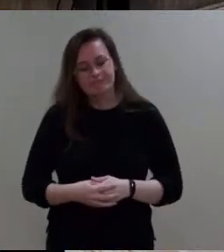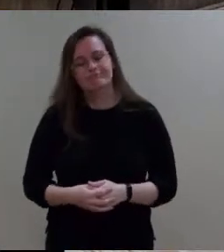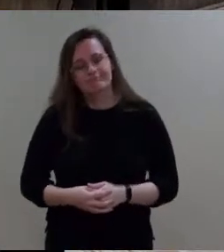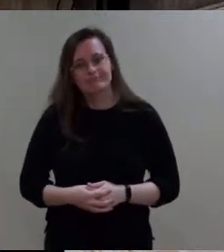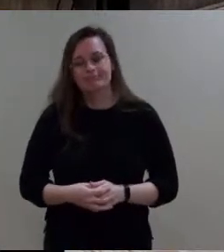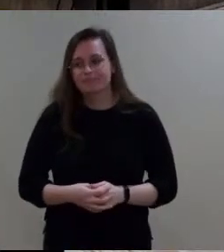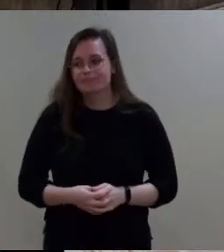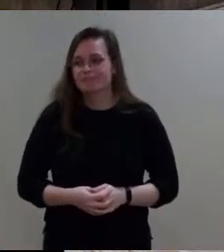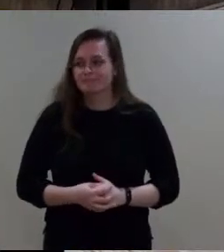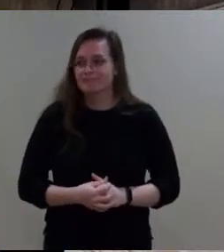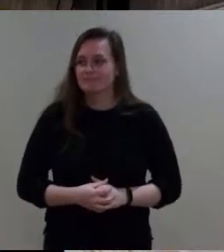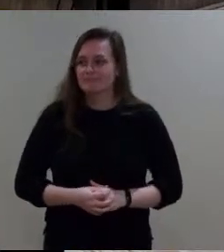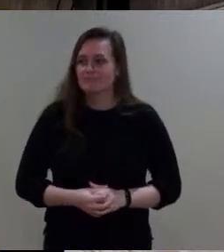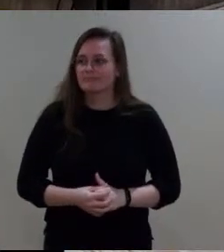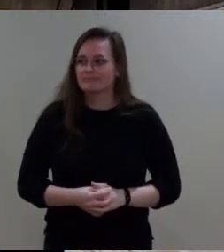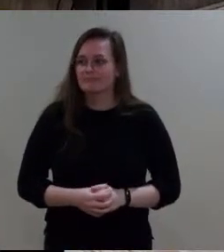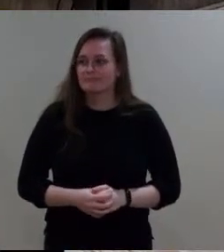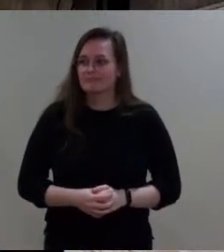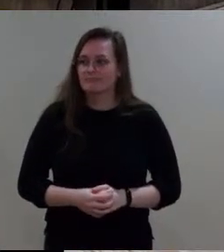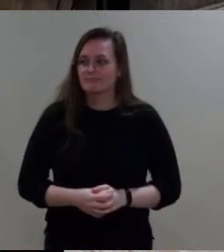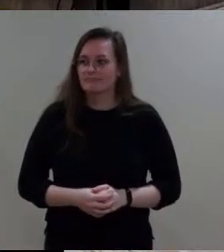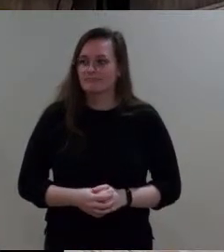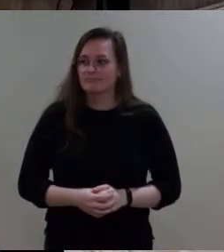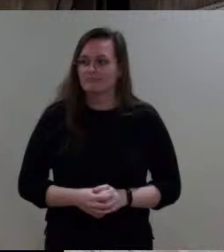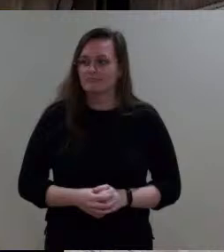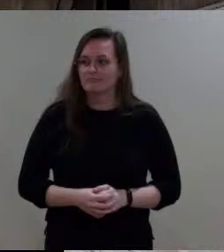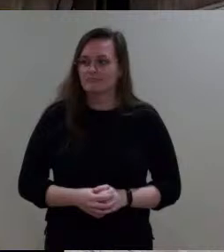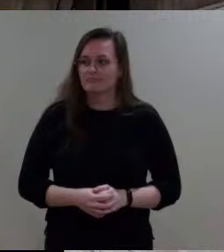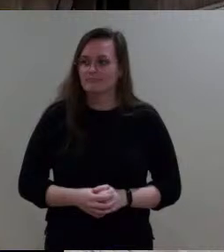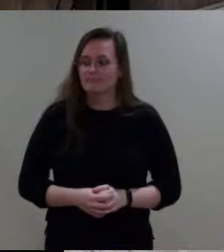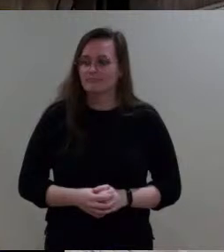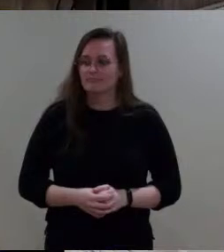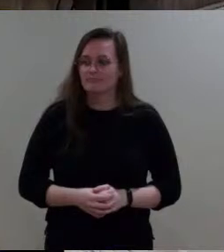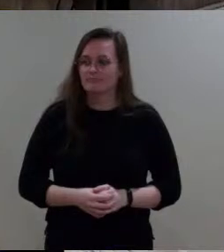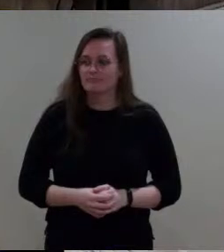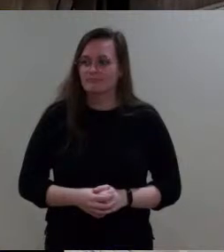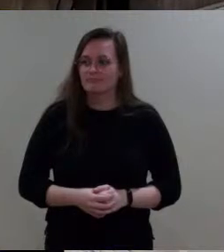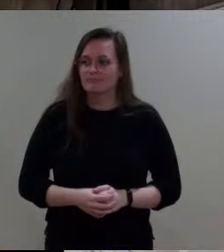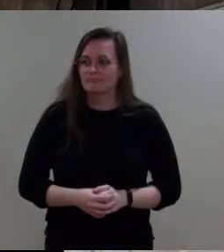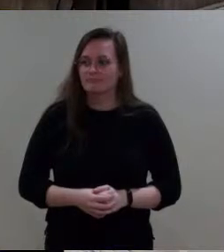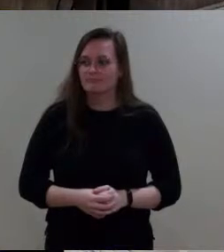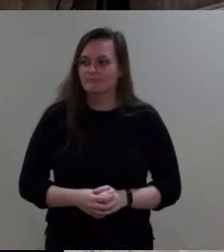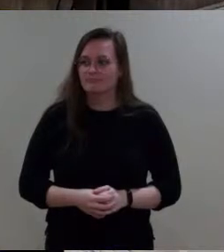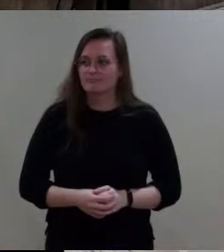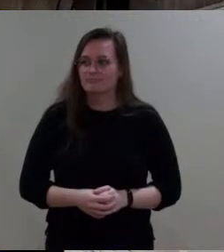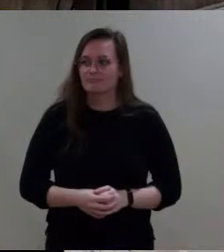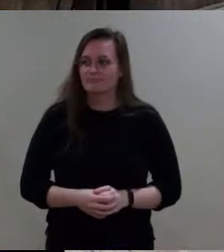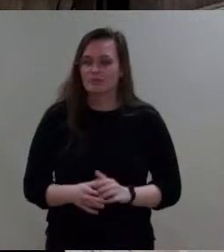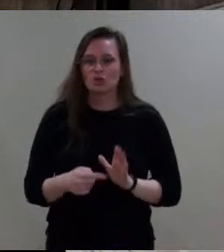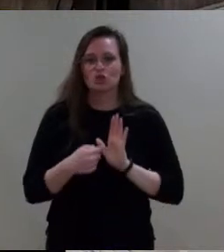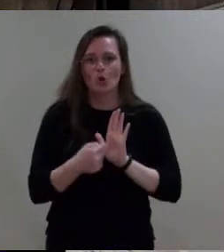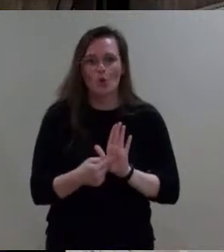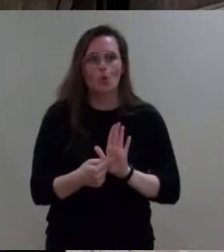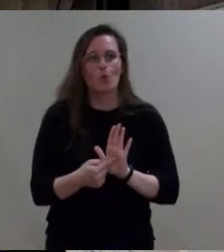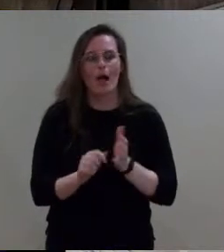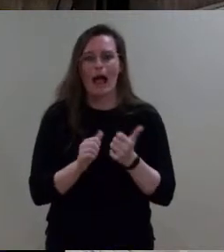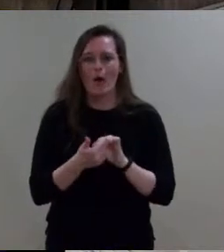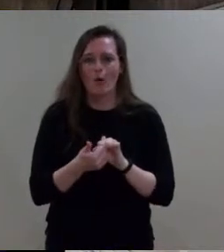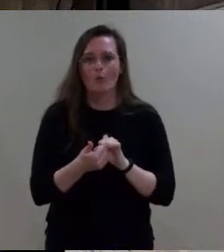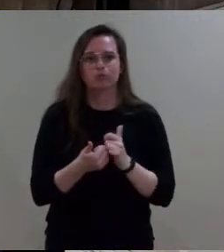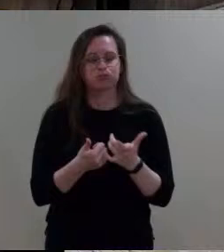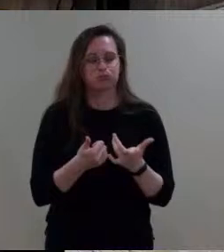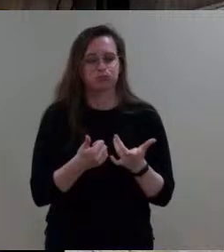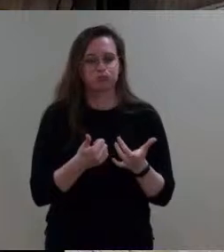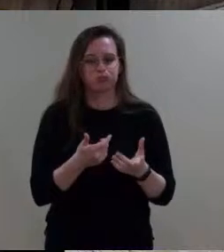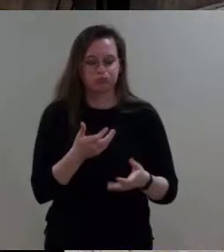where Michelin is thinking and how everything their thoughts are doing are coming back to the communities, whether it's health,